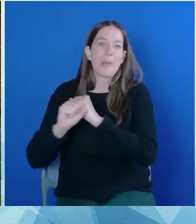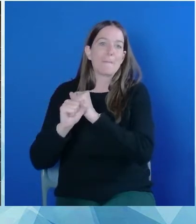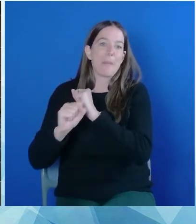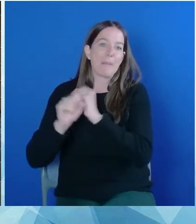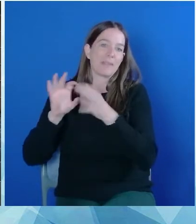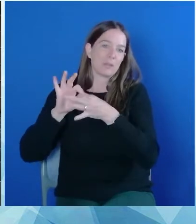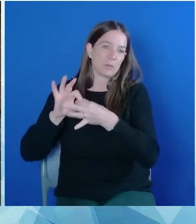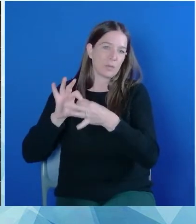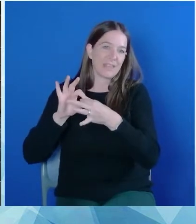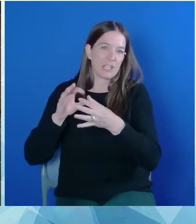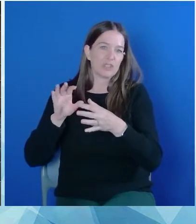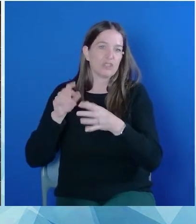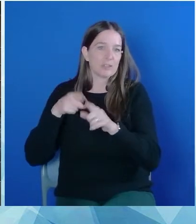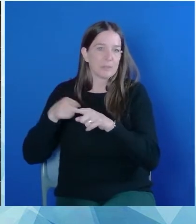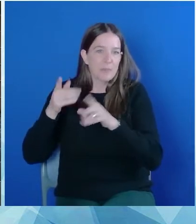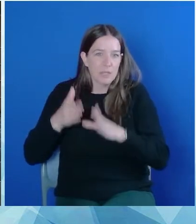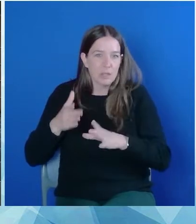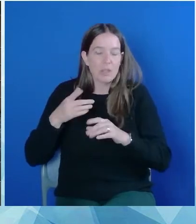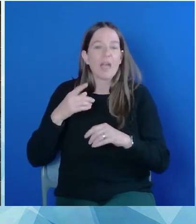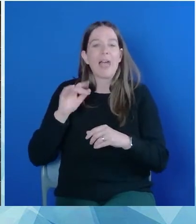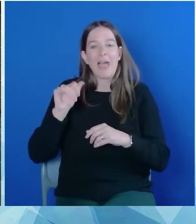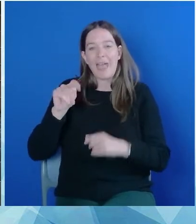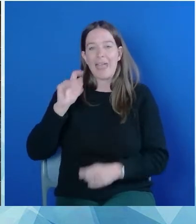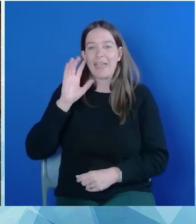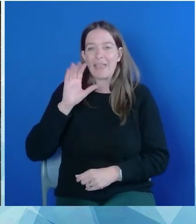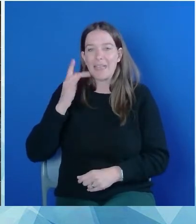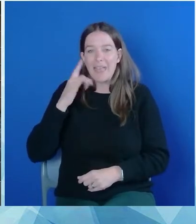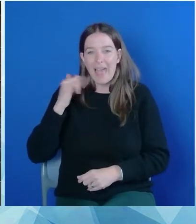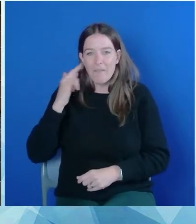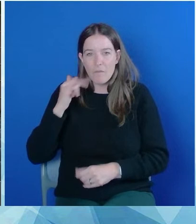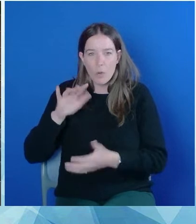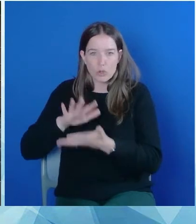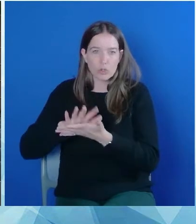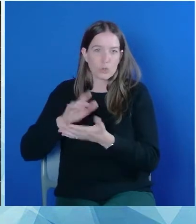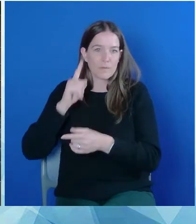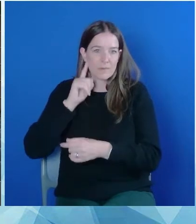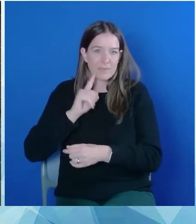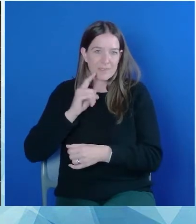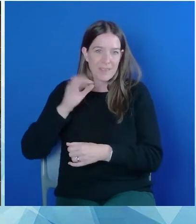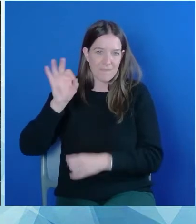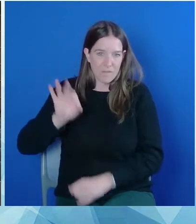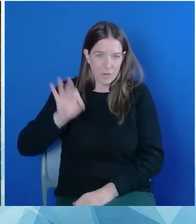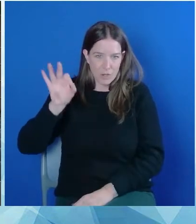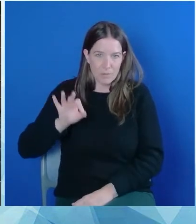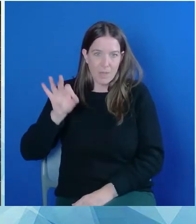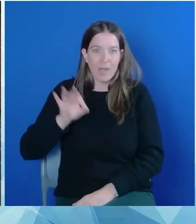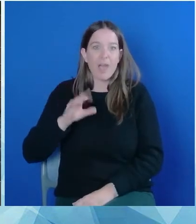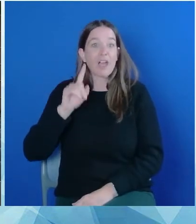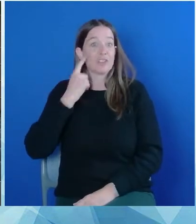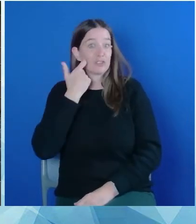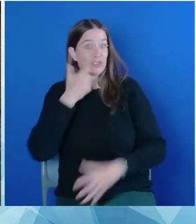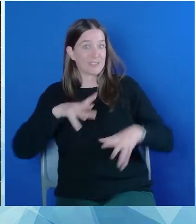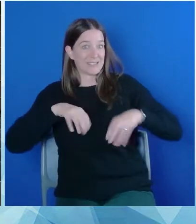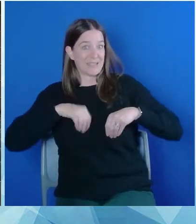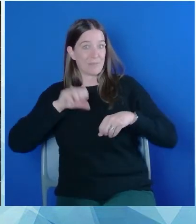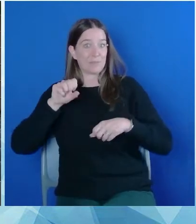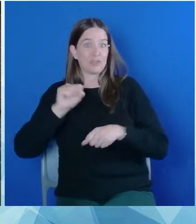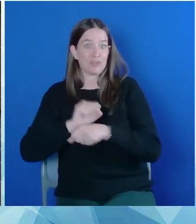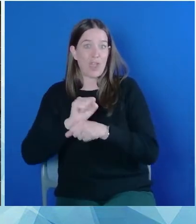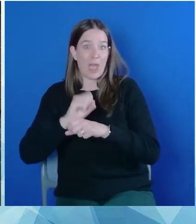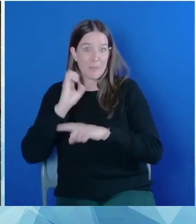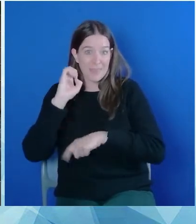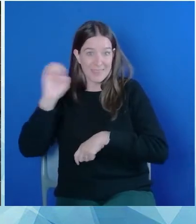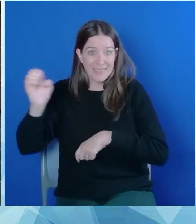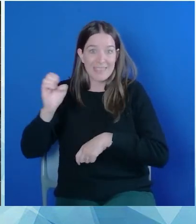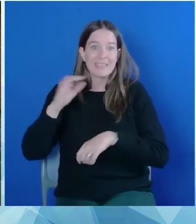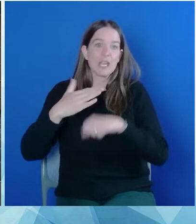is a coordinator and promoter for California School for the Deaf in Fremont and just accepted a job on the East Coast and